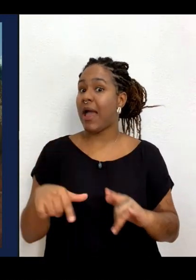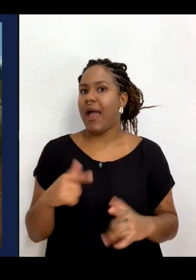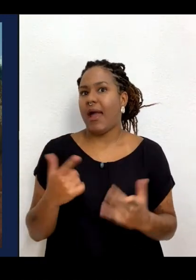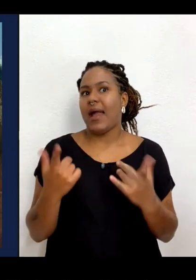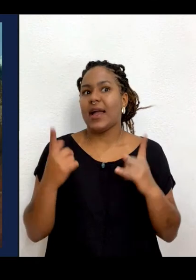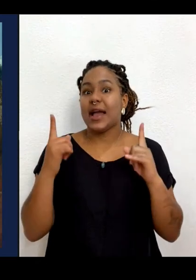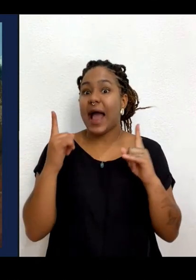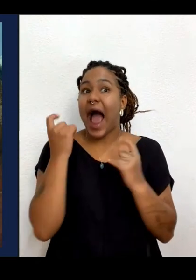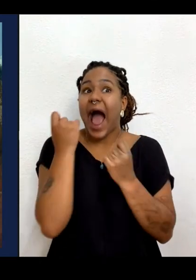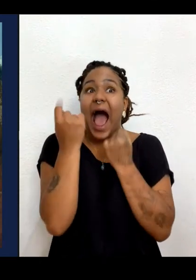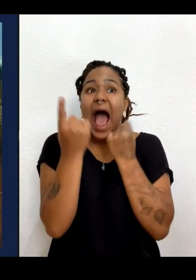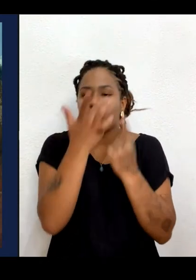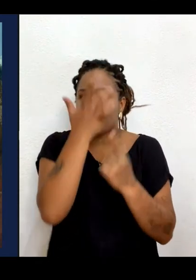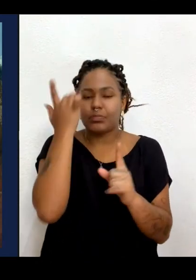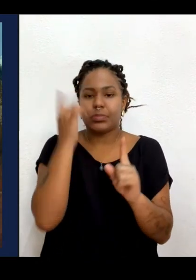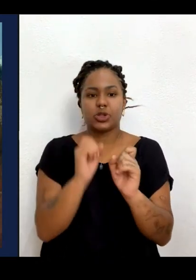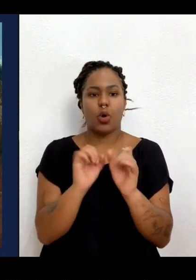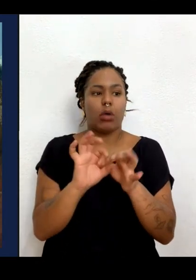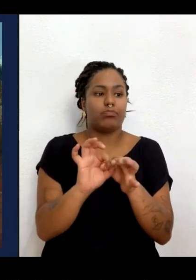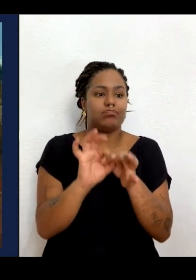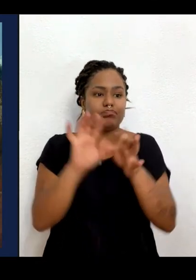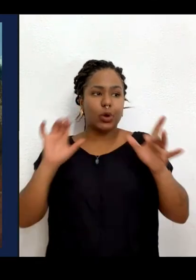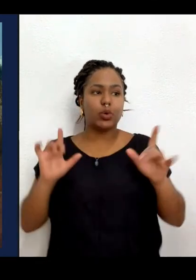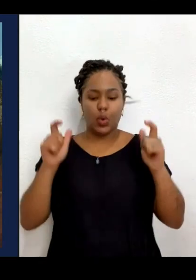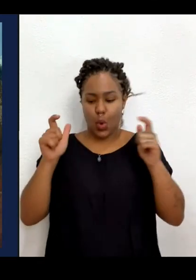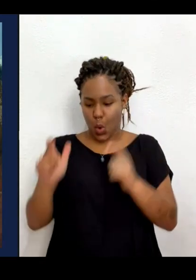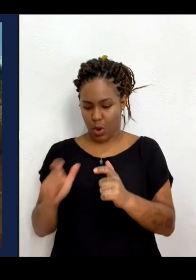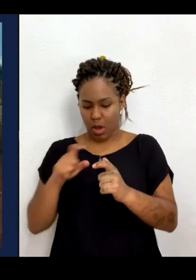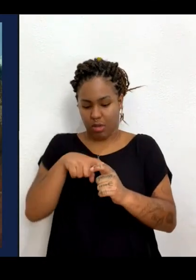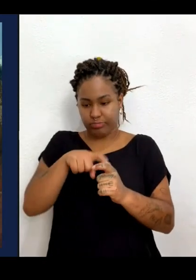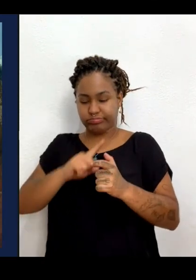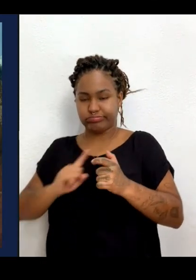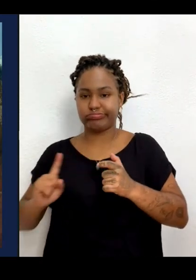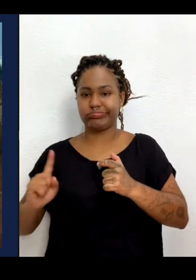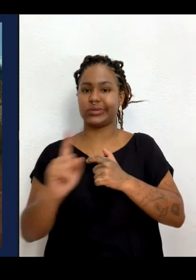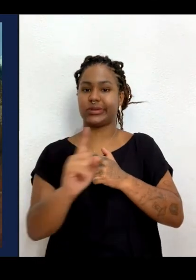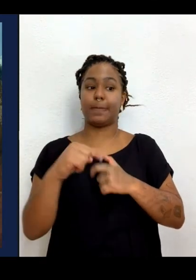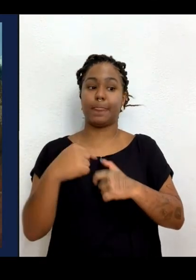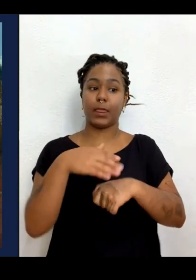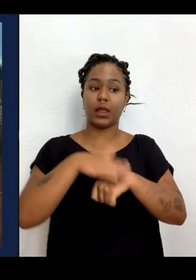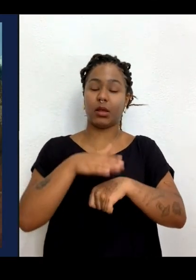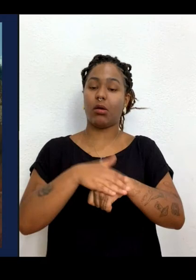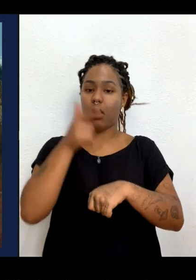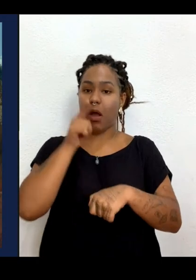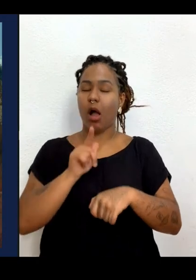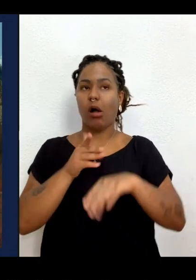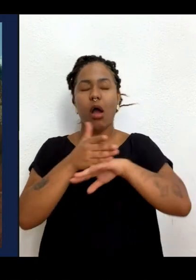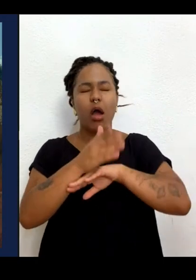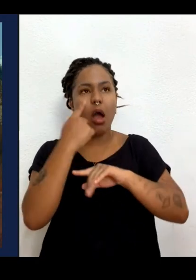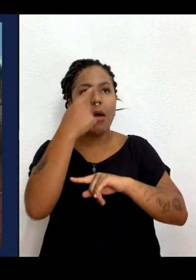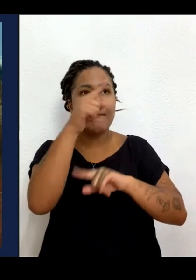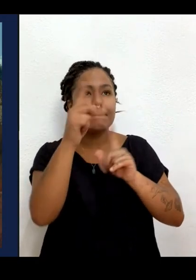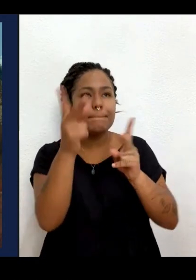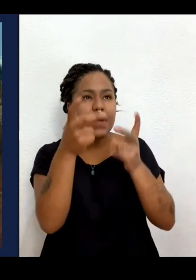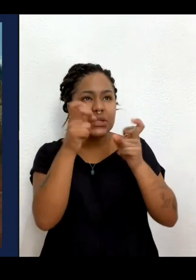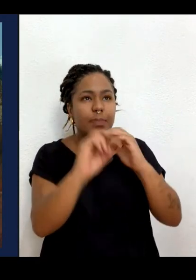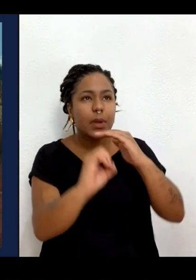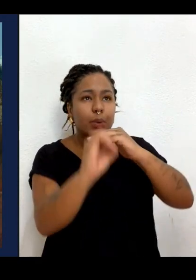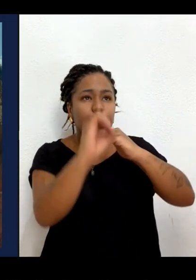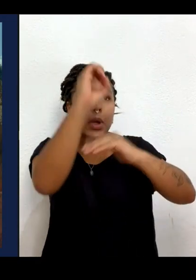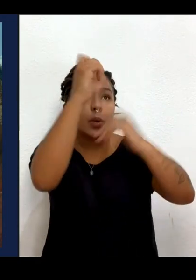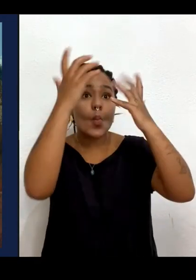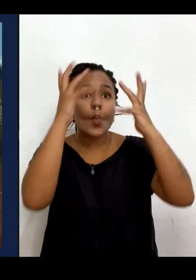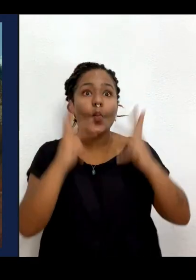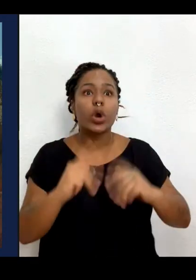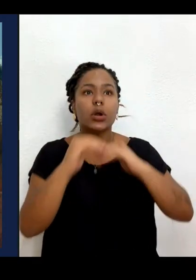this the access to this uninterrupted transition from day to day to from dawn today it can still be changed